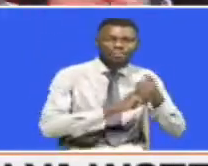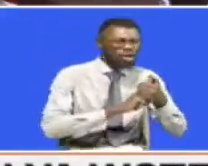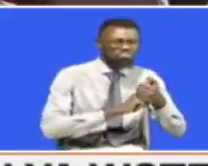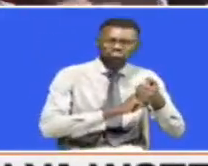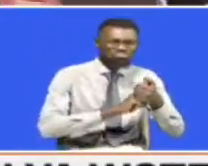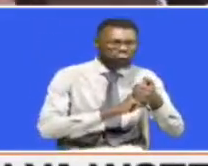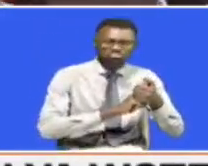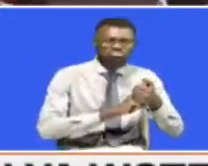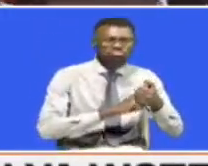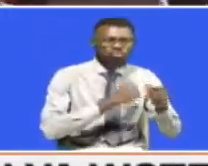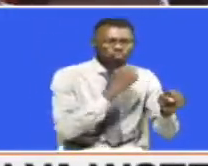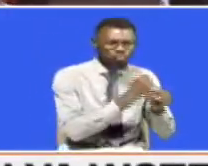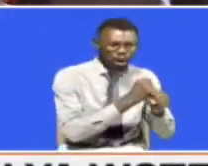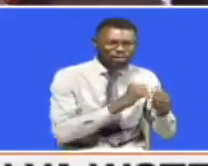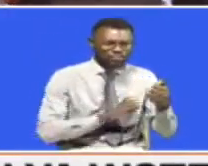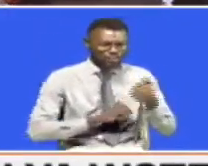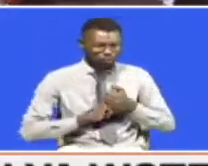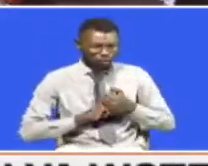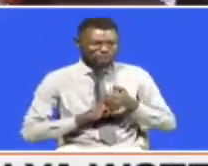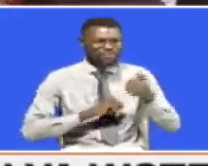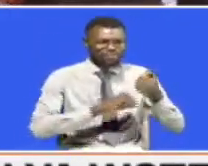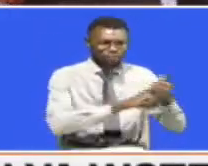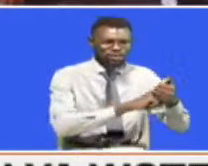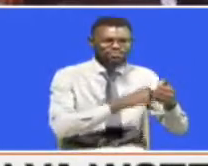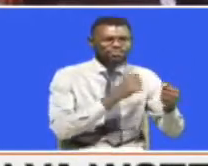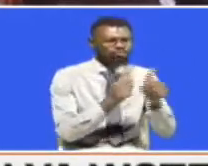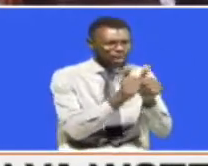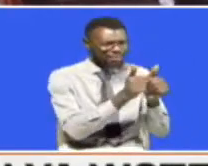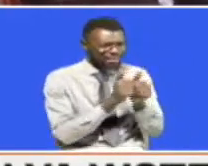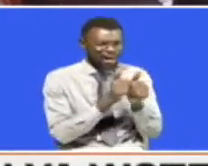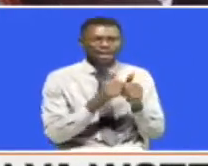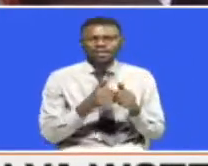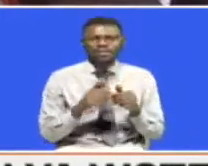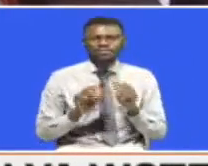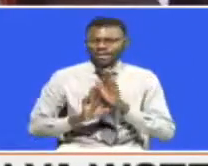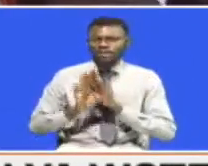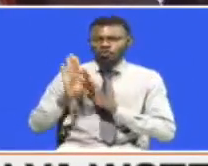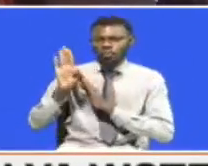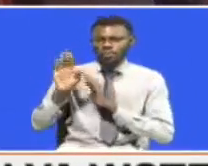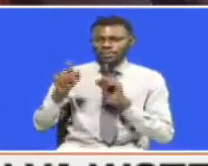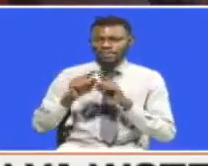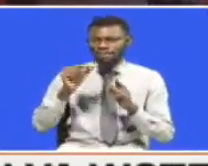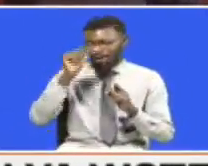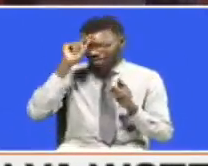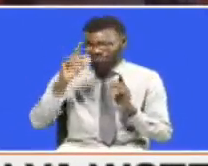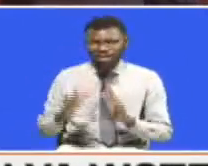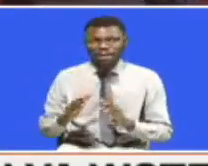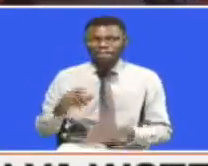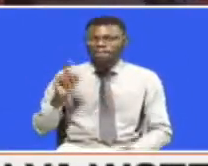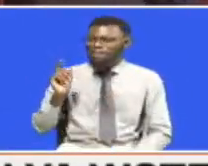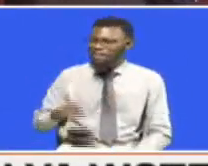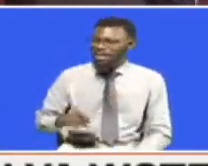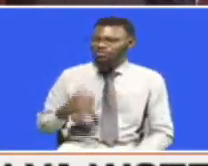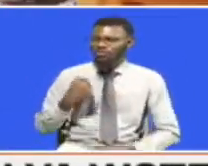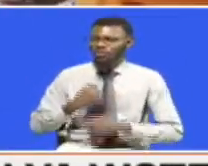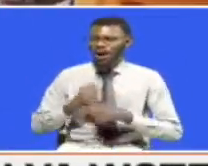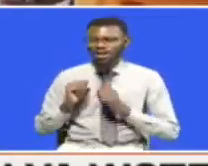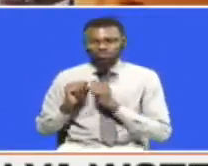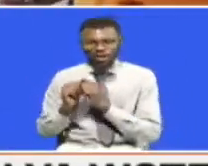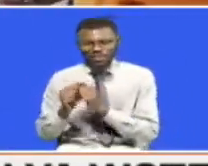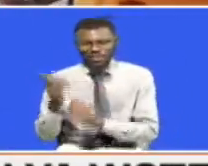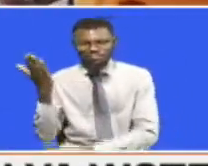tuweze kupiga hatua mbele. Na gavana wetu nawahakikishia kuwa tutafanya kazi